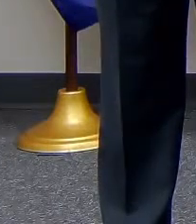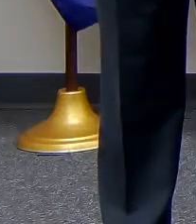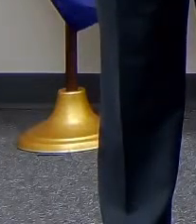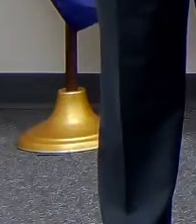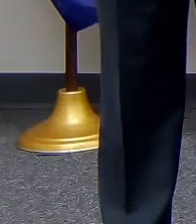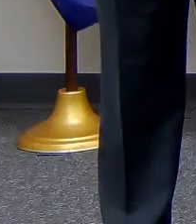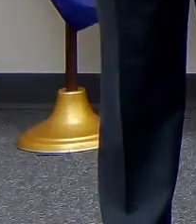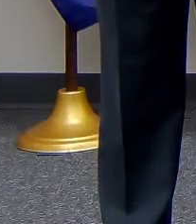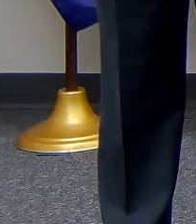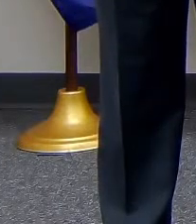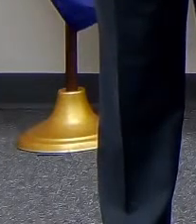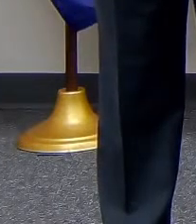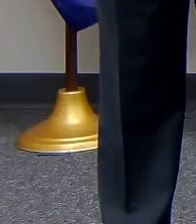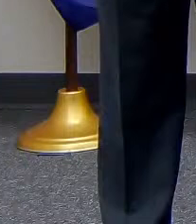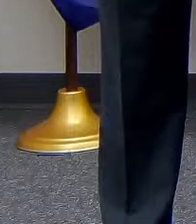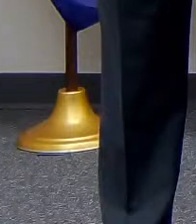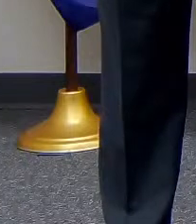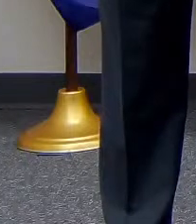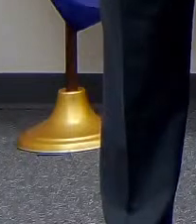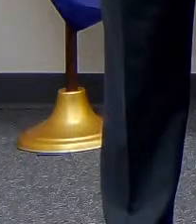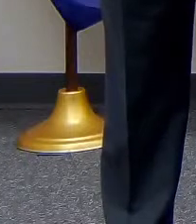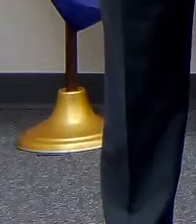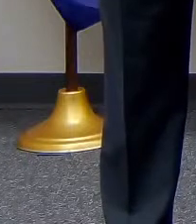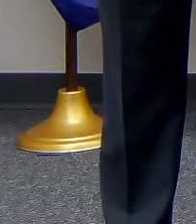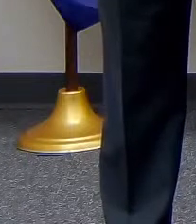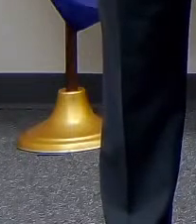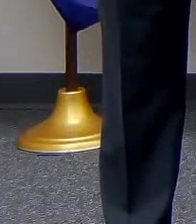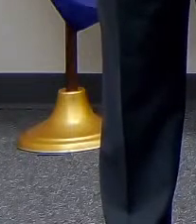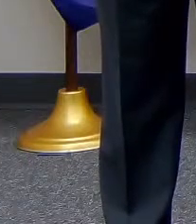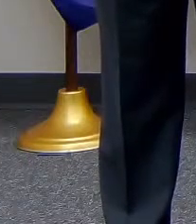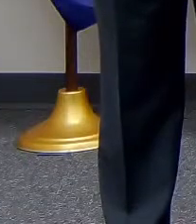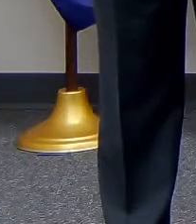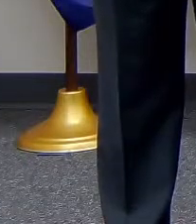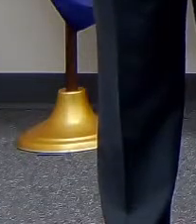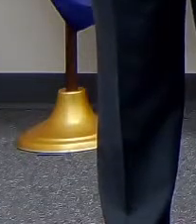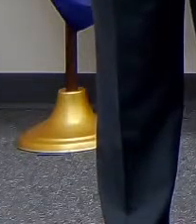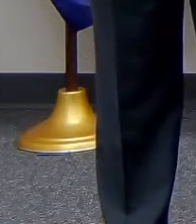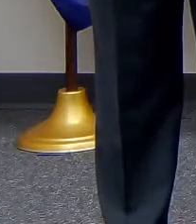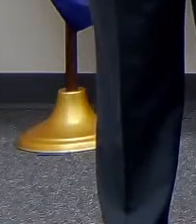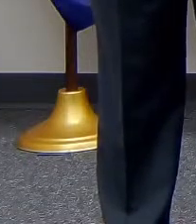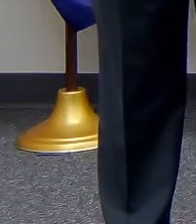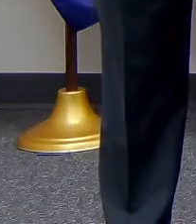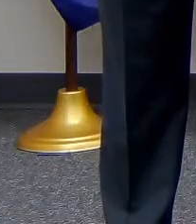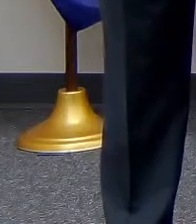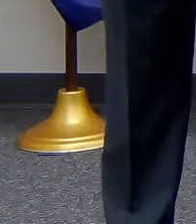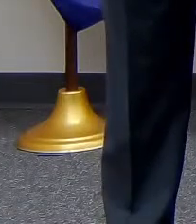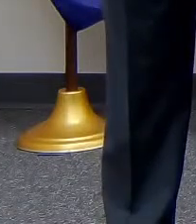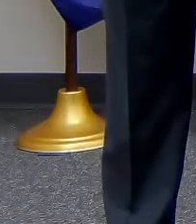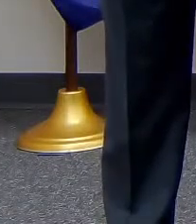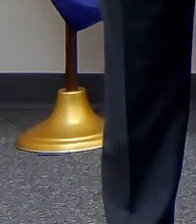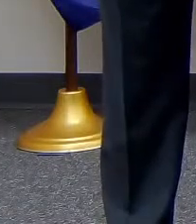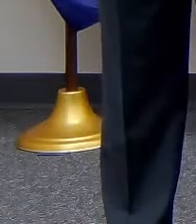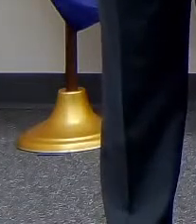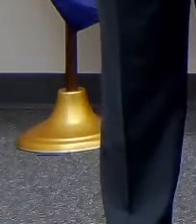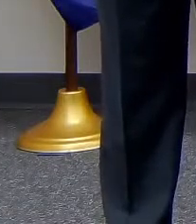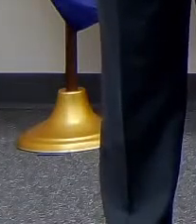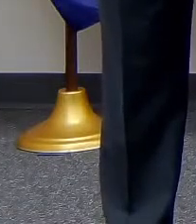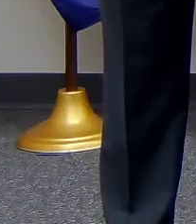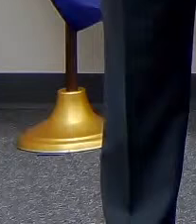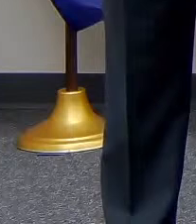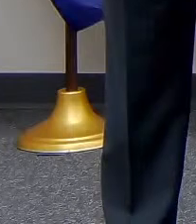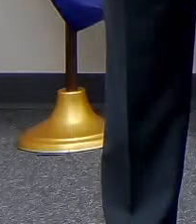18 months, have used a wide variety of different methods to communicate to the public during this pandemic. To be